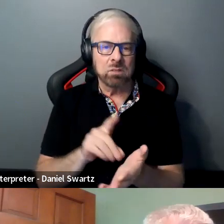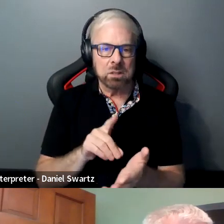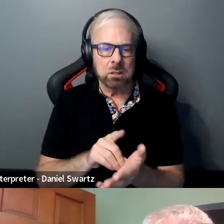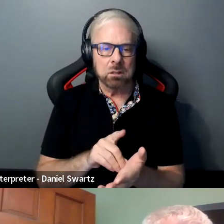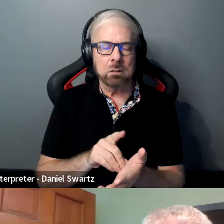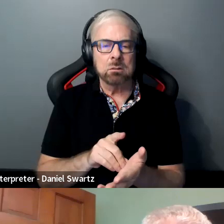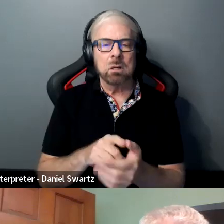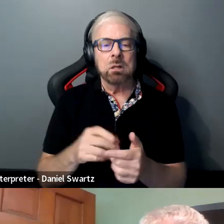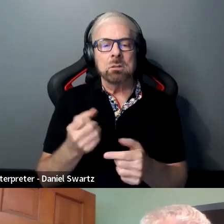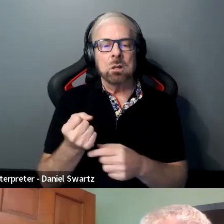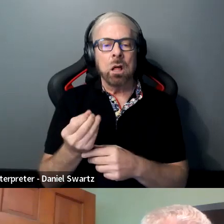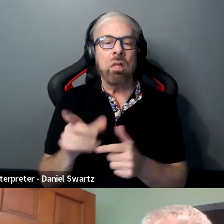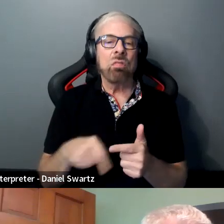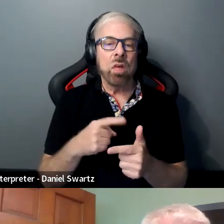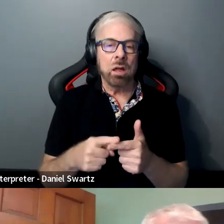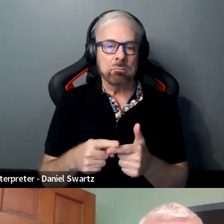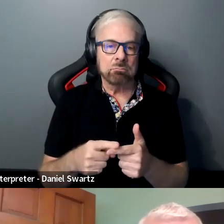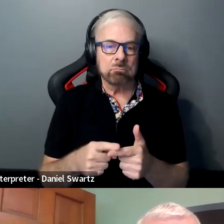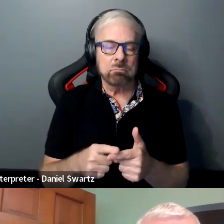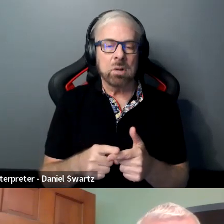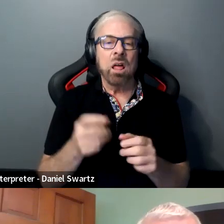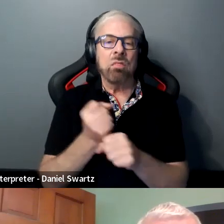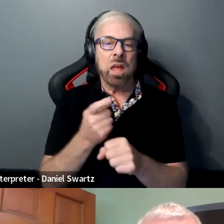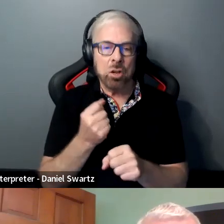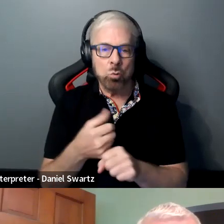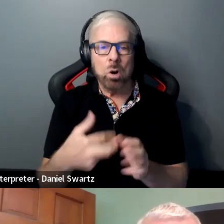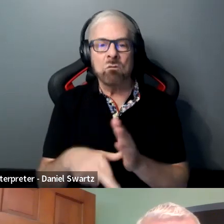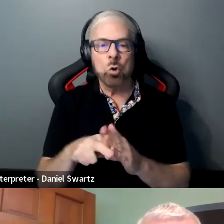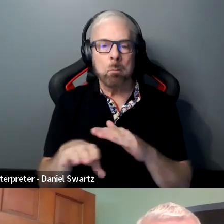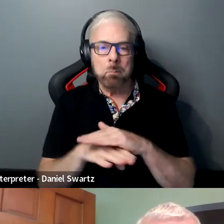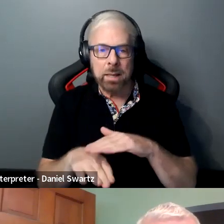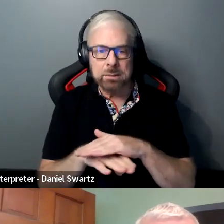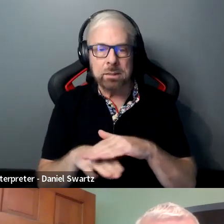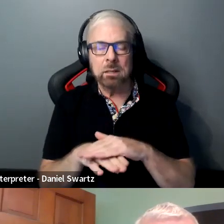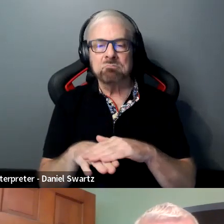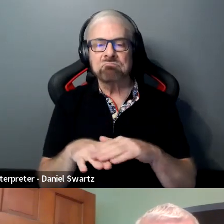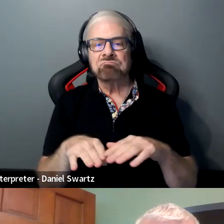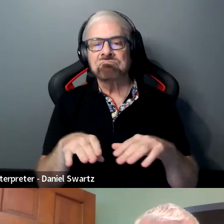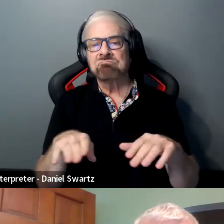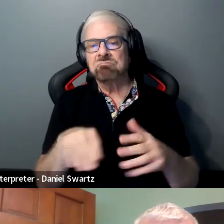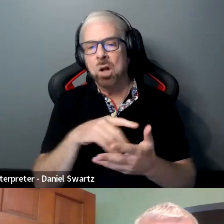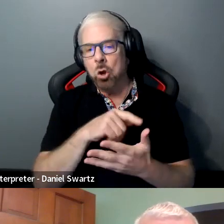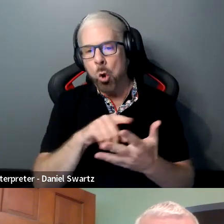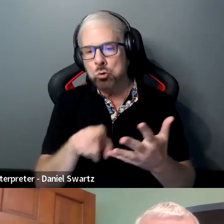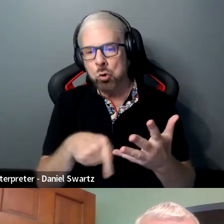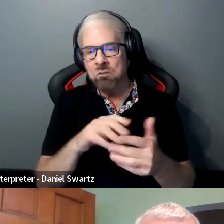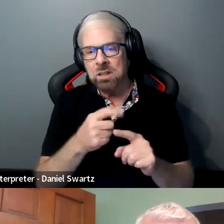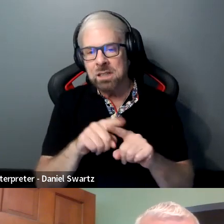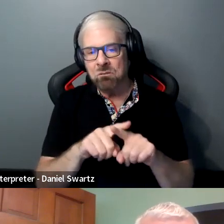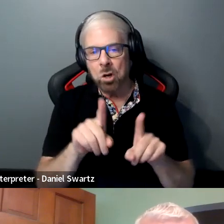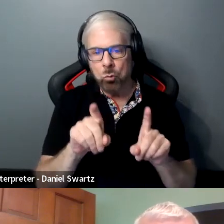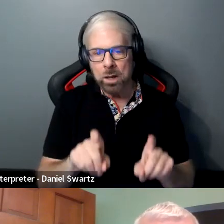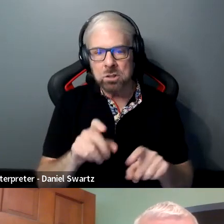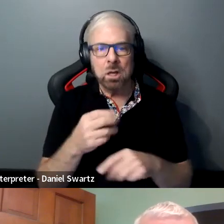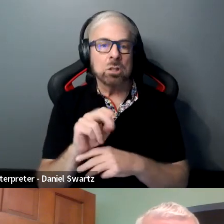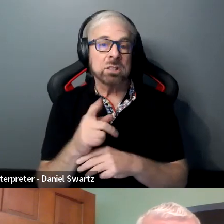carry that out, then the annual review basically goes over those questions and asks, okay, if